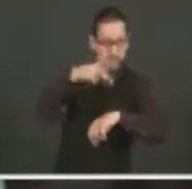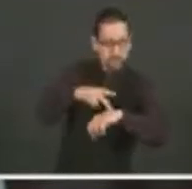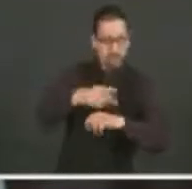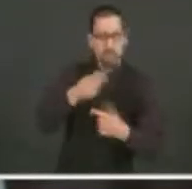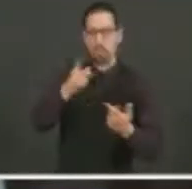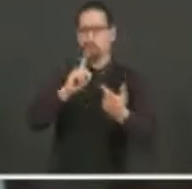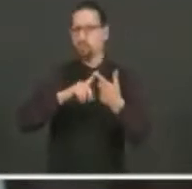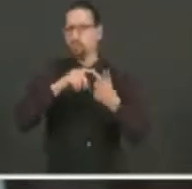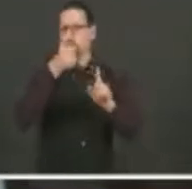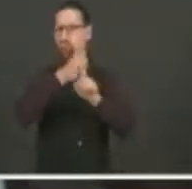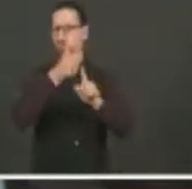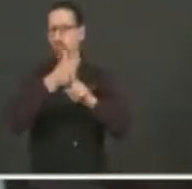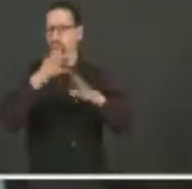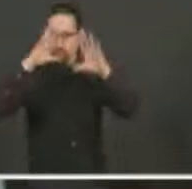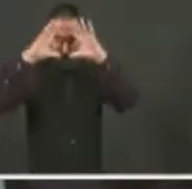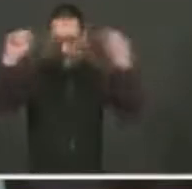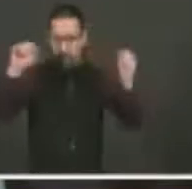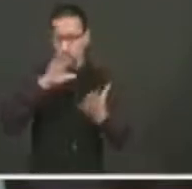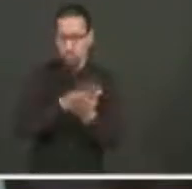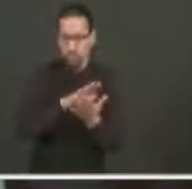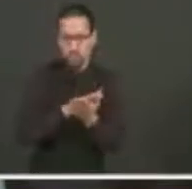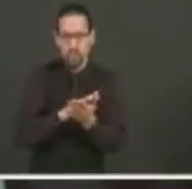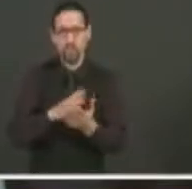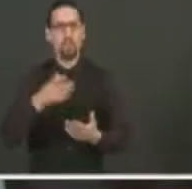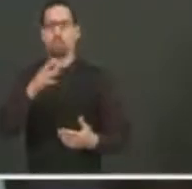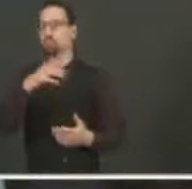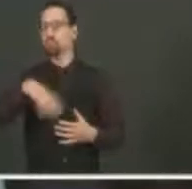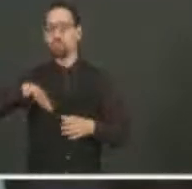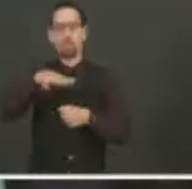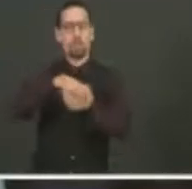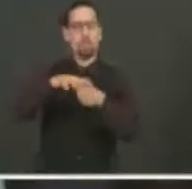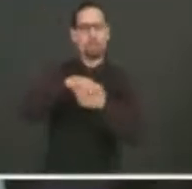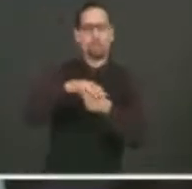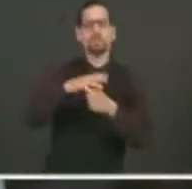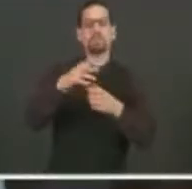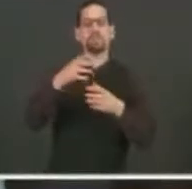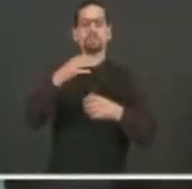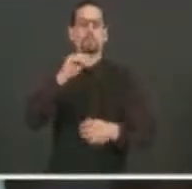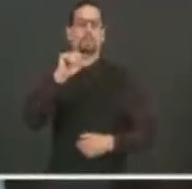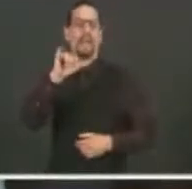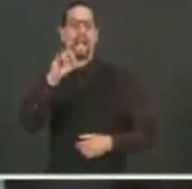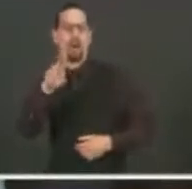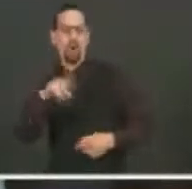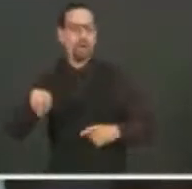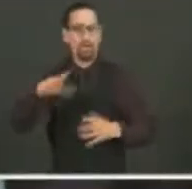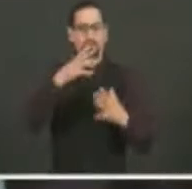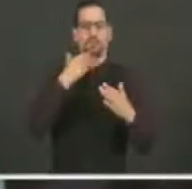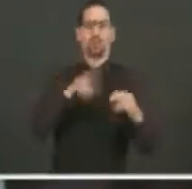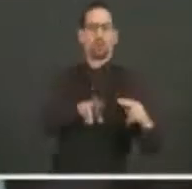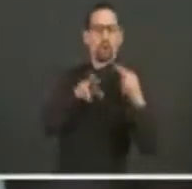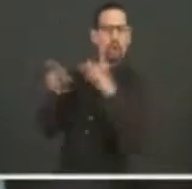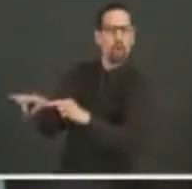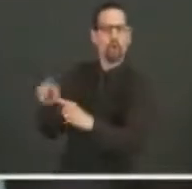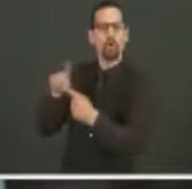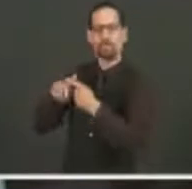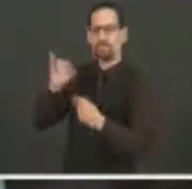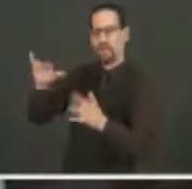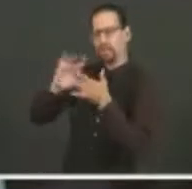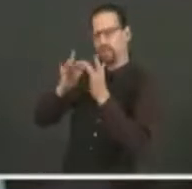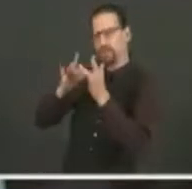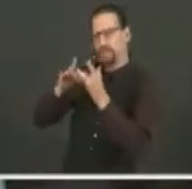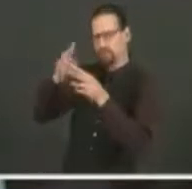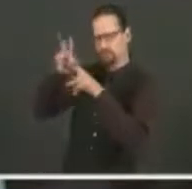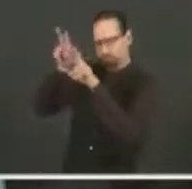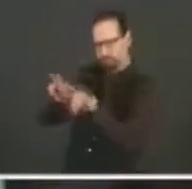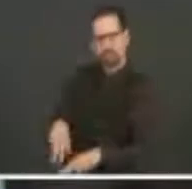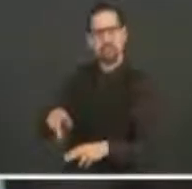online, reopeningri.com, we're going to have the guidelines for you so you can get to work and start to figure out what's